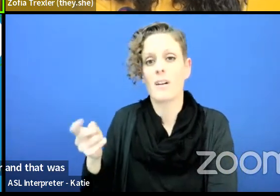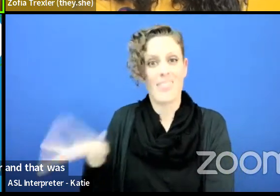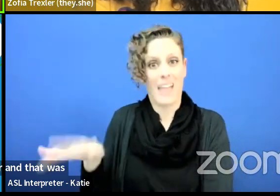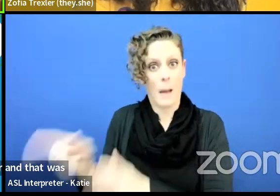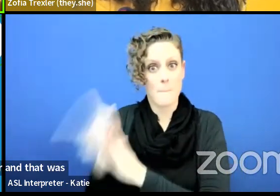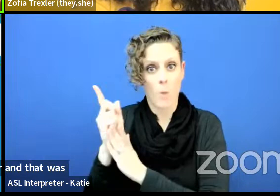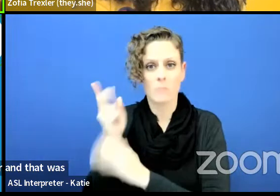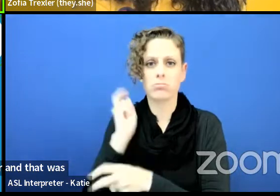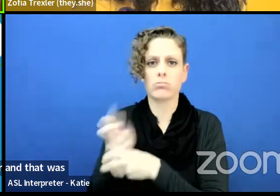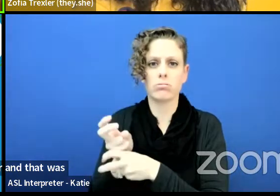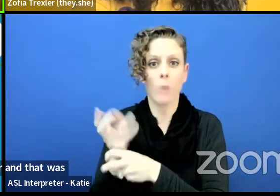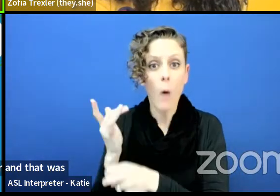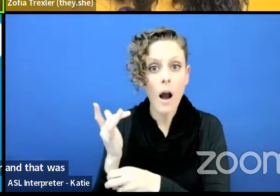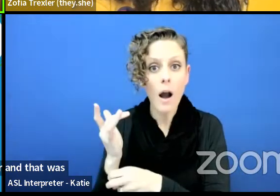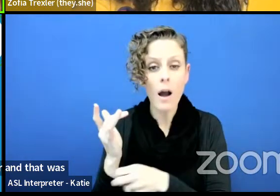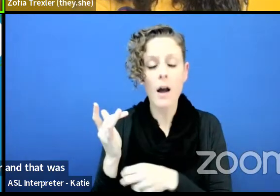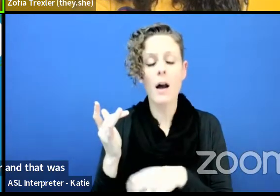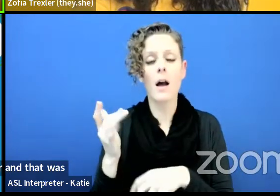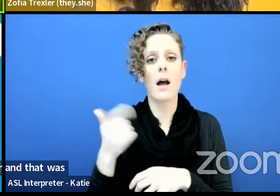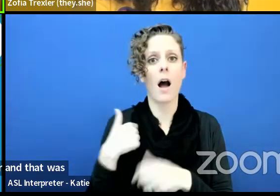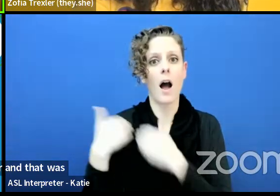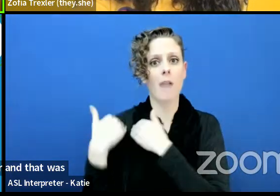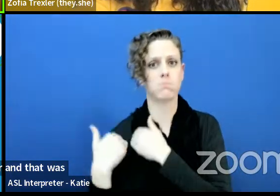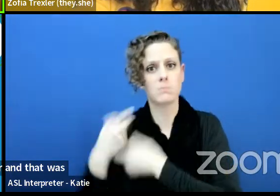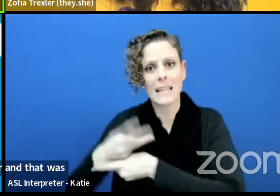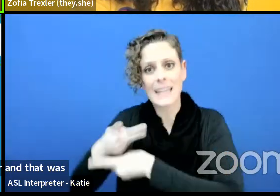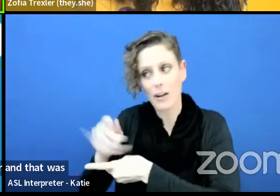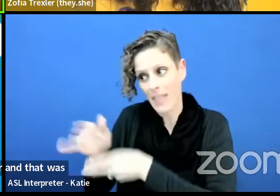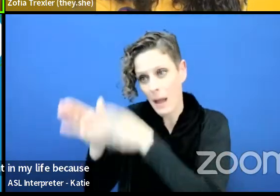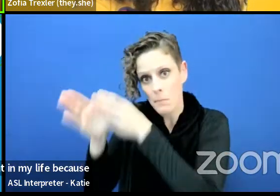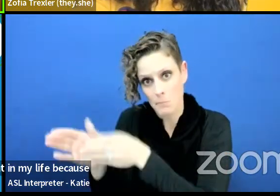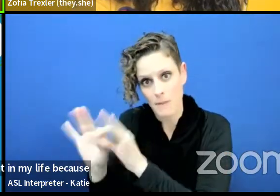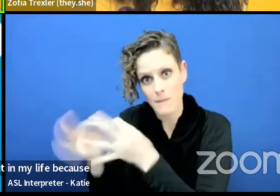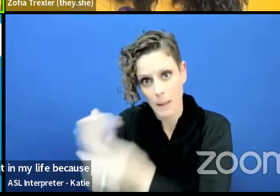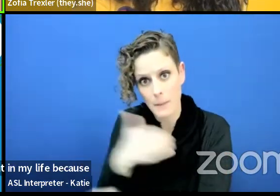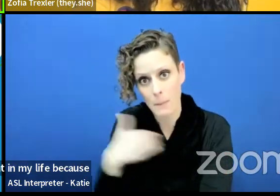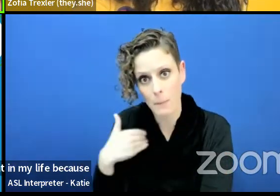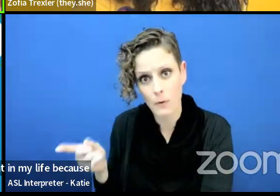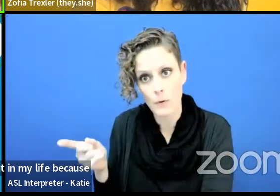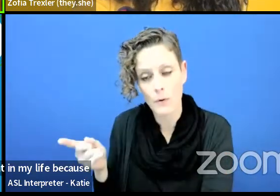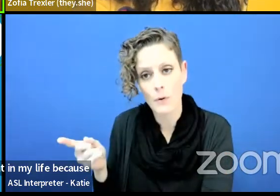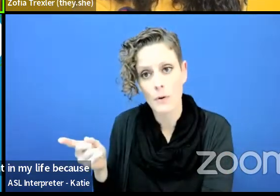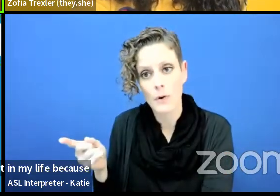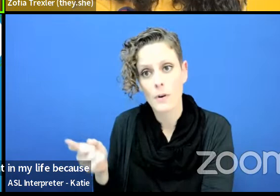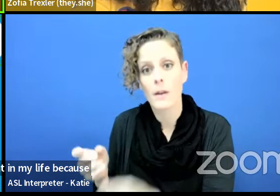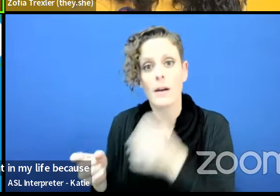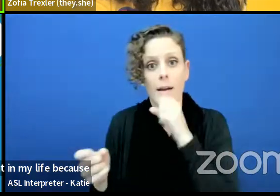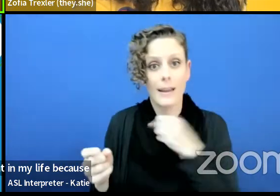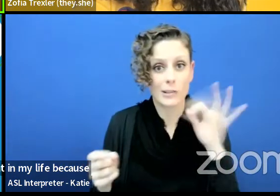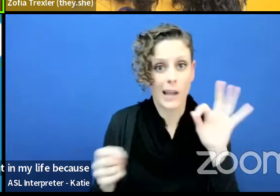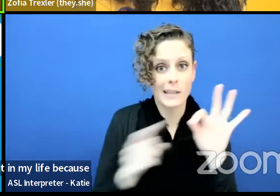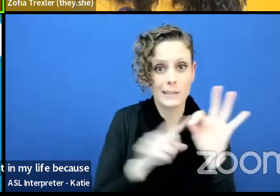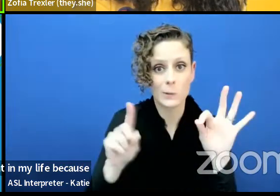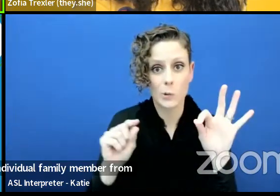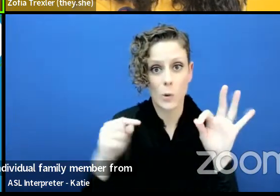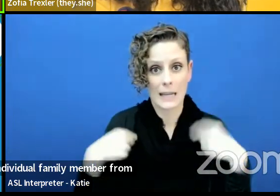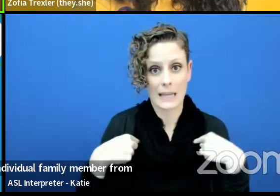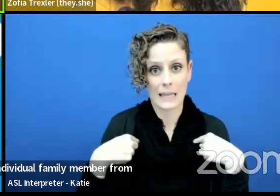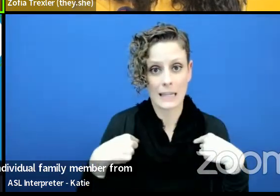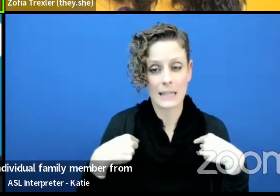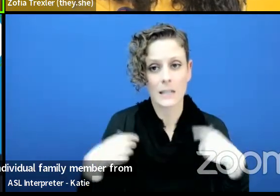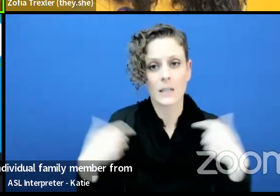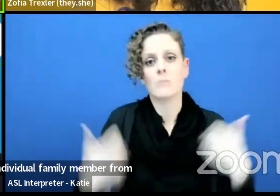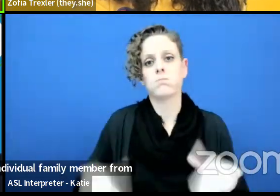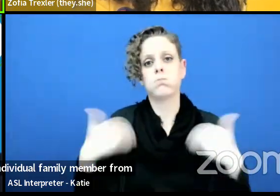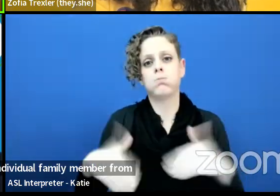I had to take care of that individual family member from age 19 to 20. And it was a really,